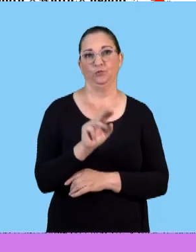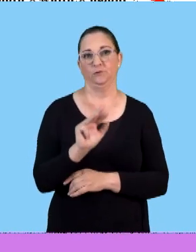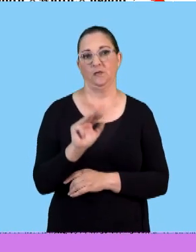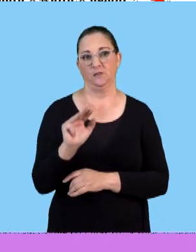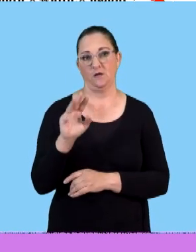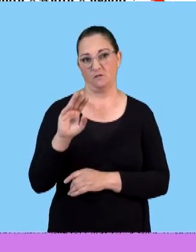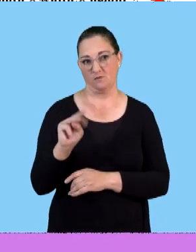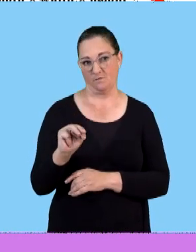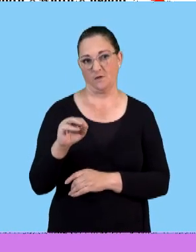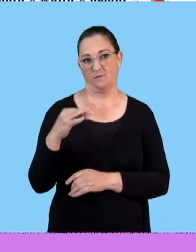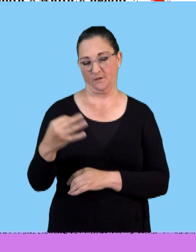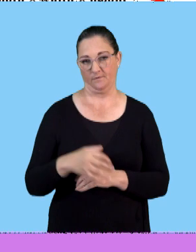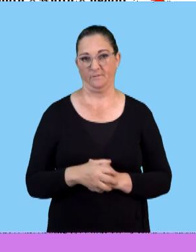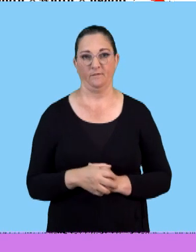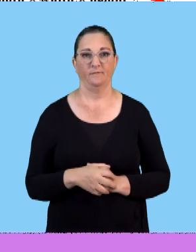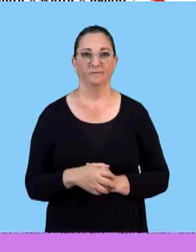indeed approximately